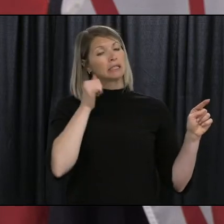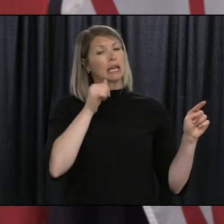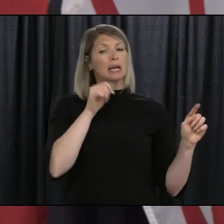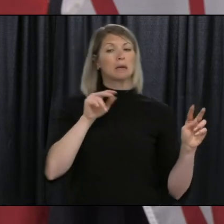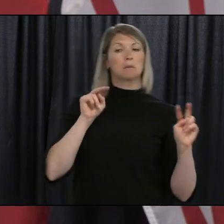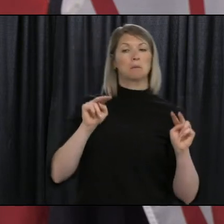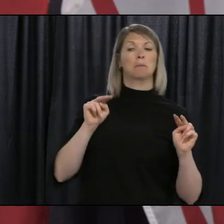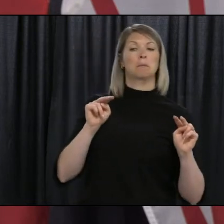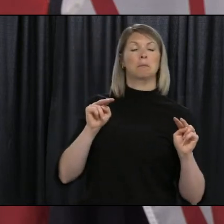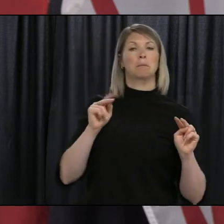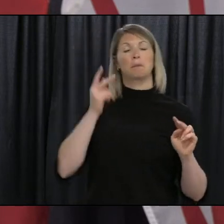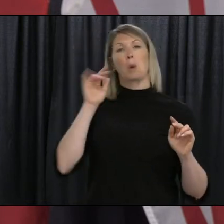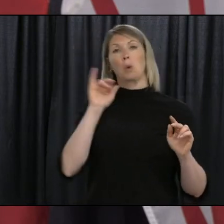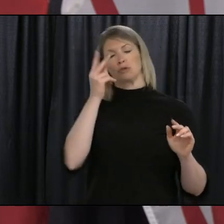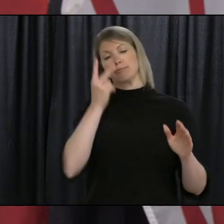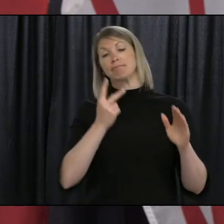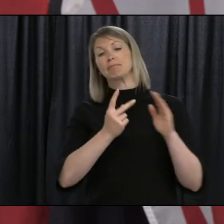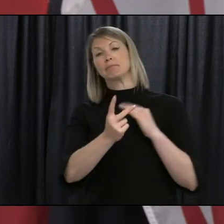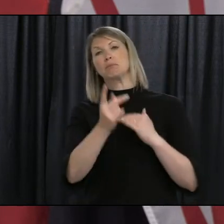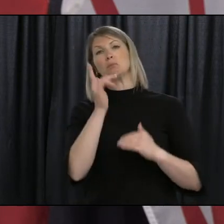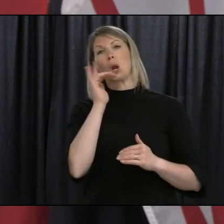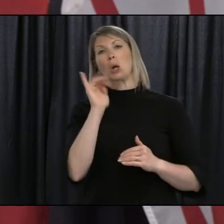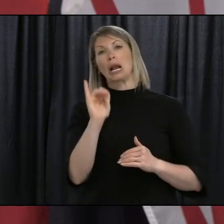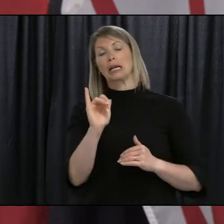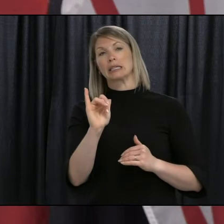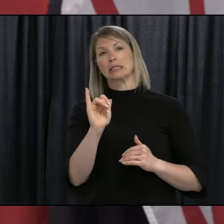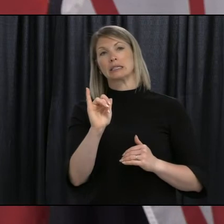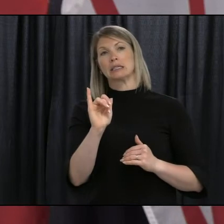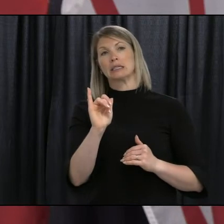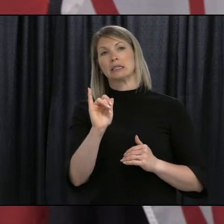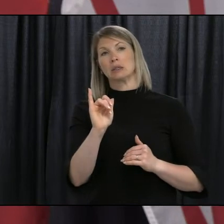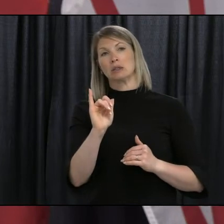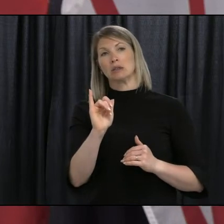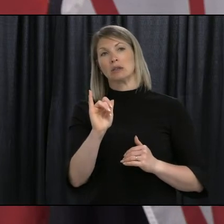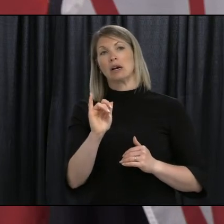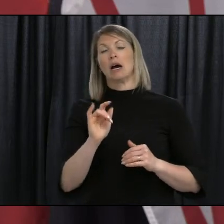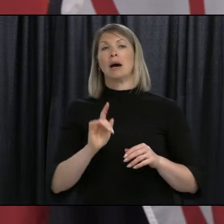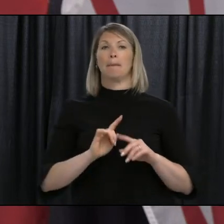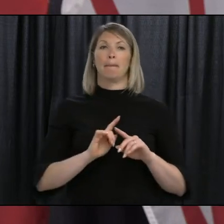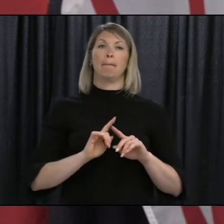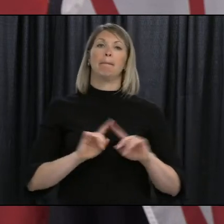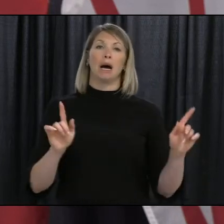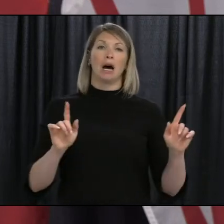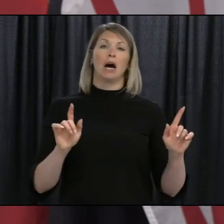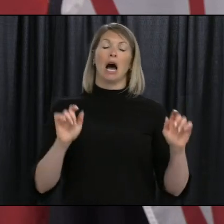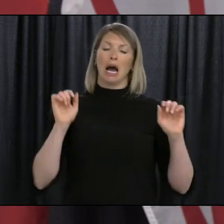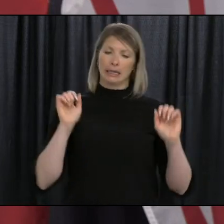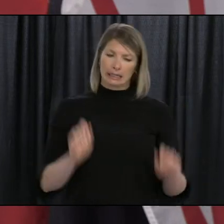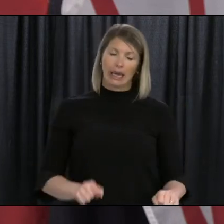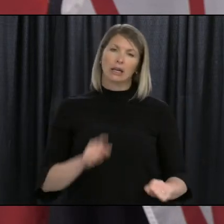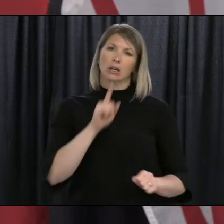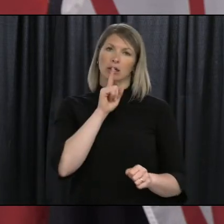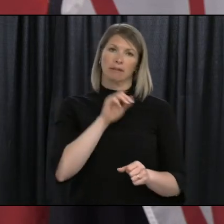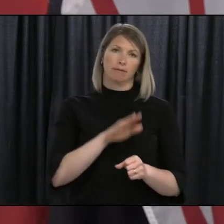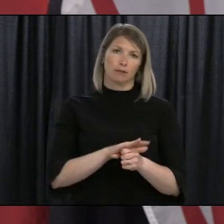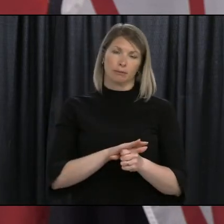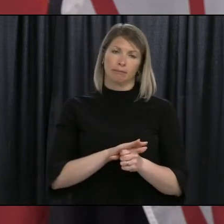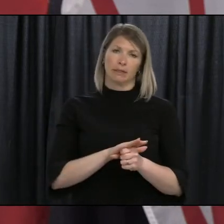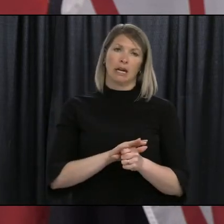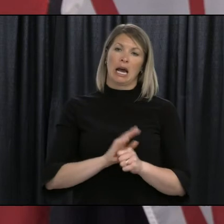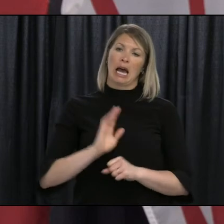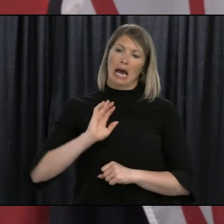what the future is going to look like. But I can absolutely assure you that